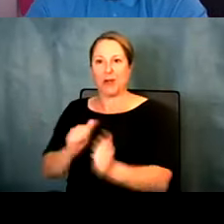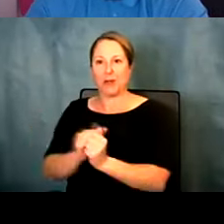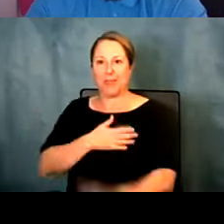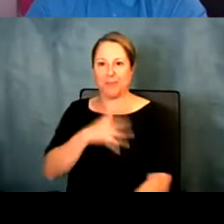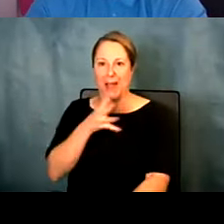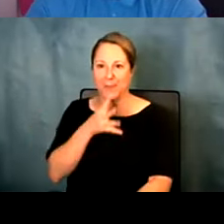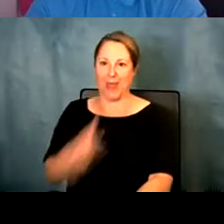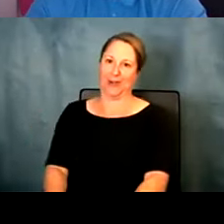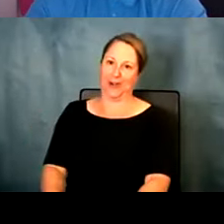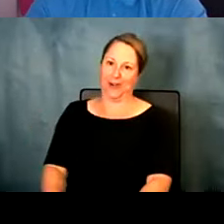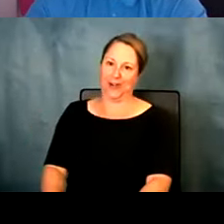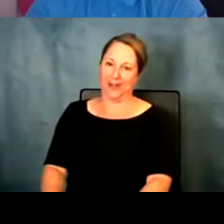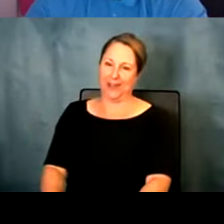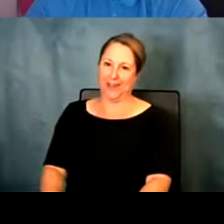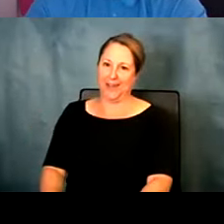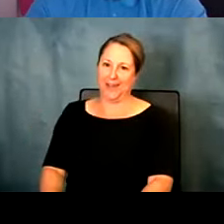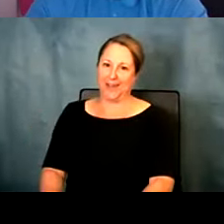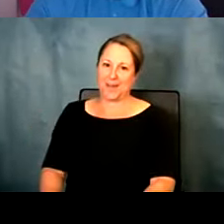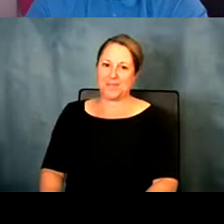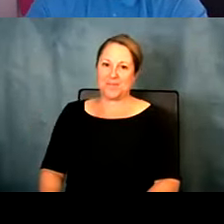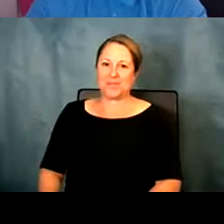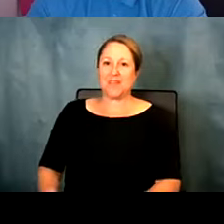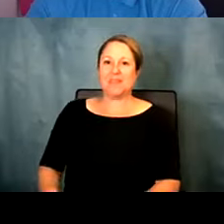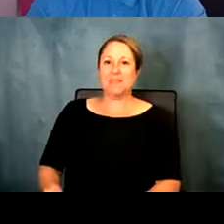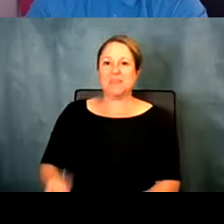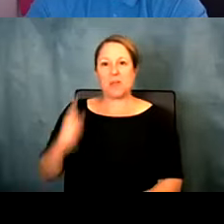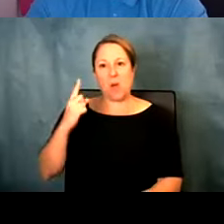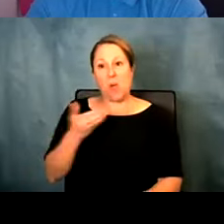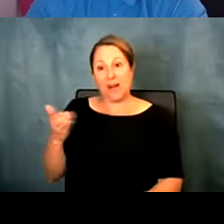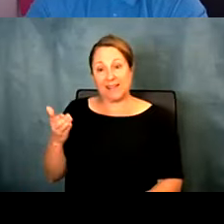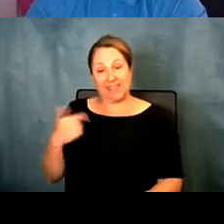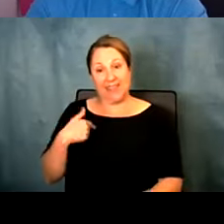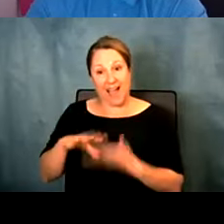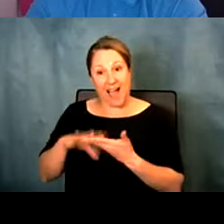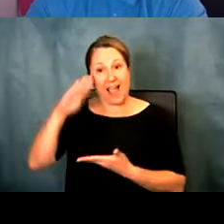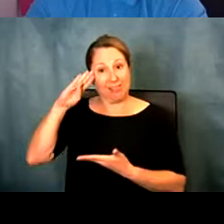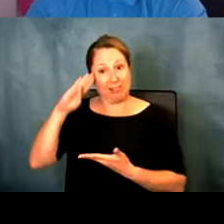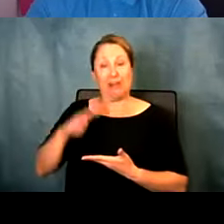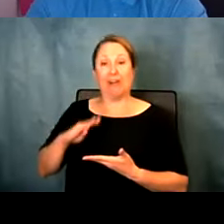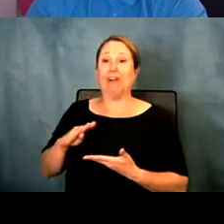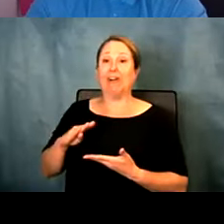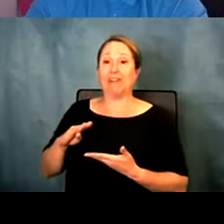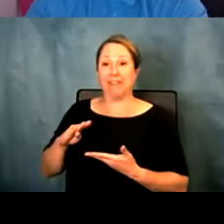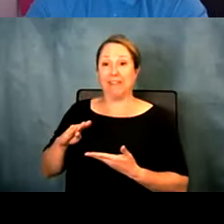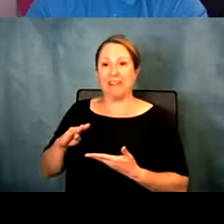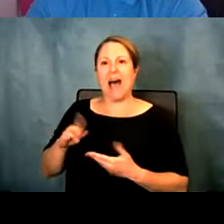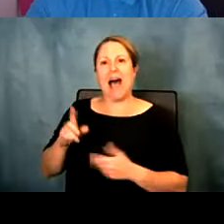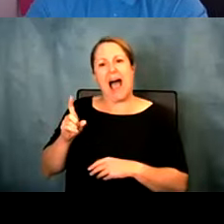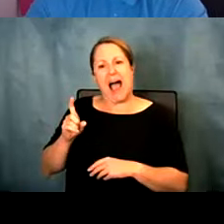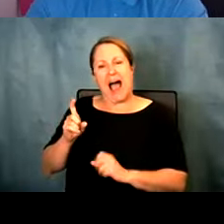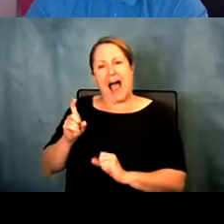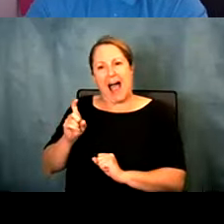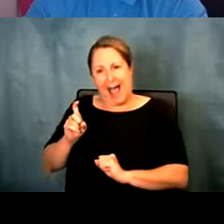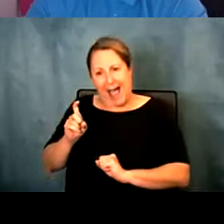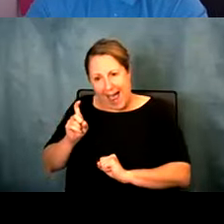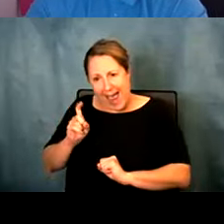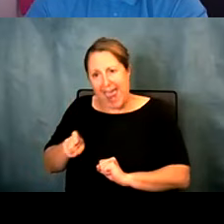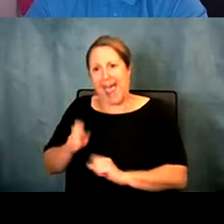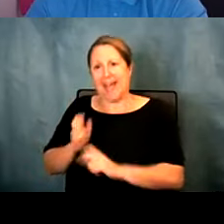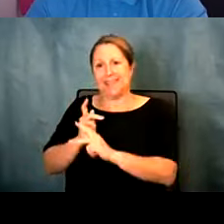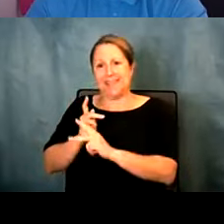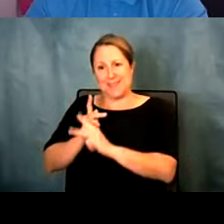it comes to my mother. And one of the things that I really learned and having to be very humbled in trying to have